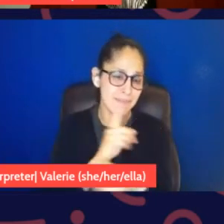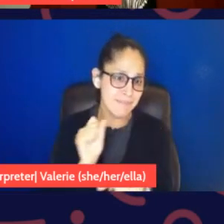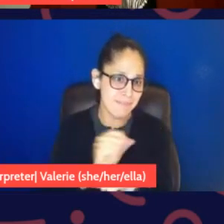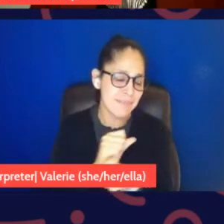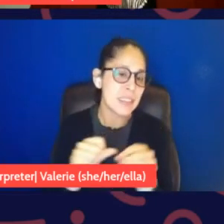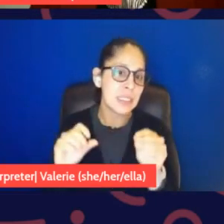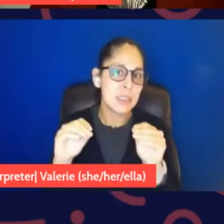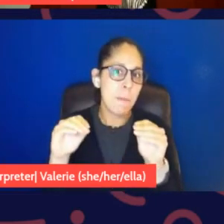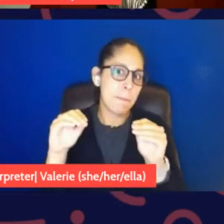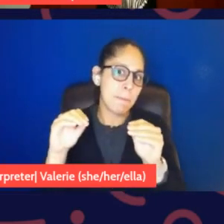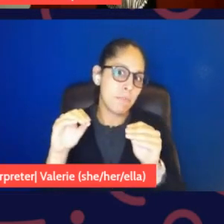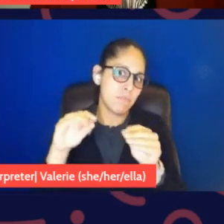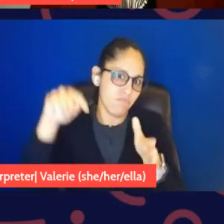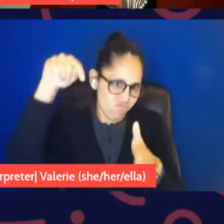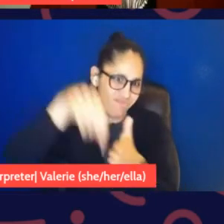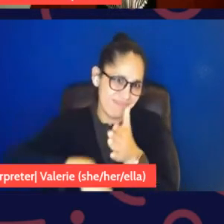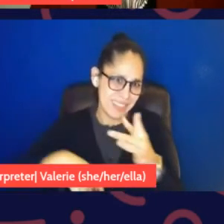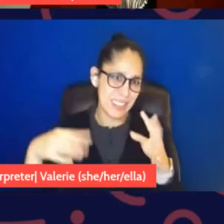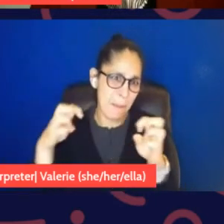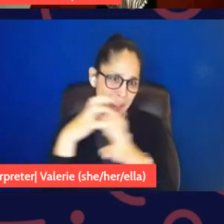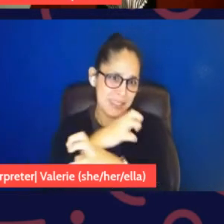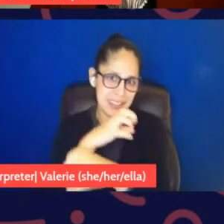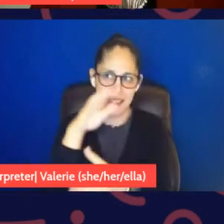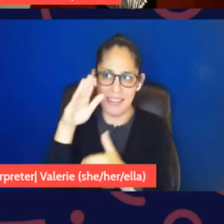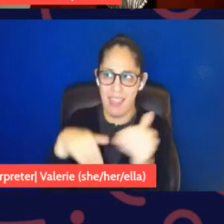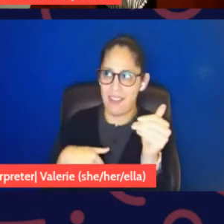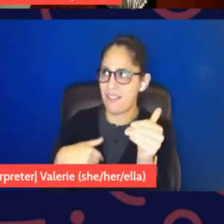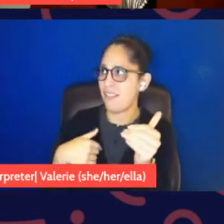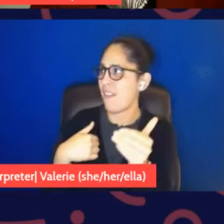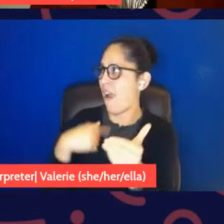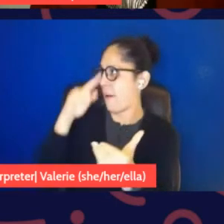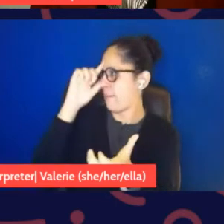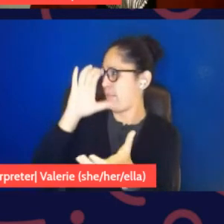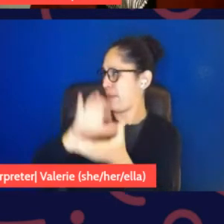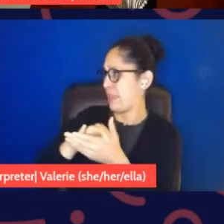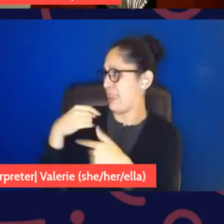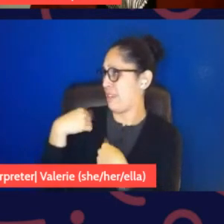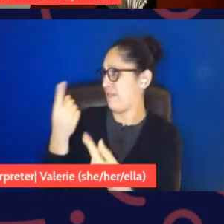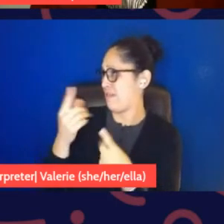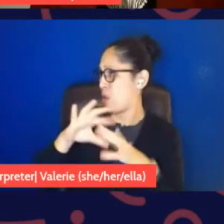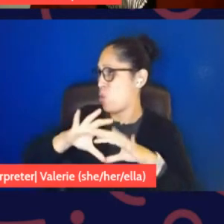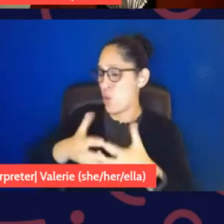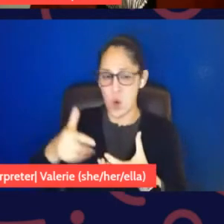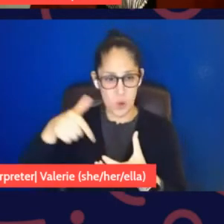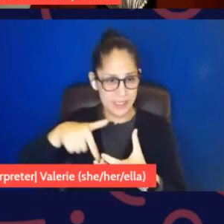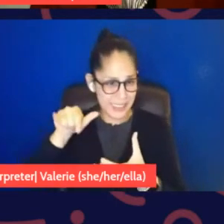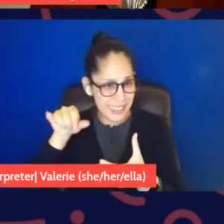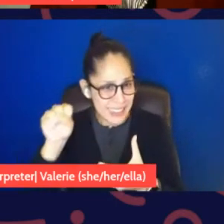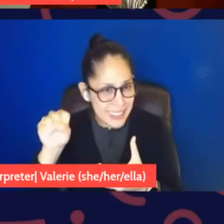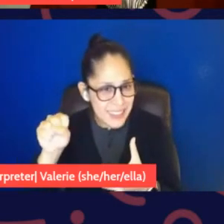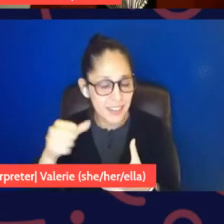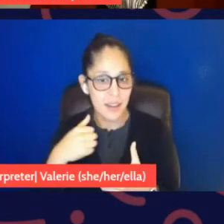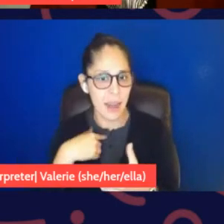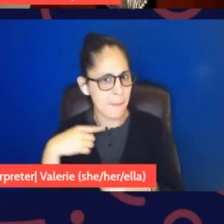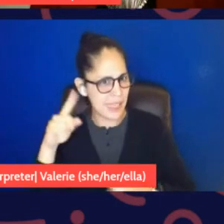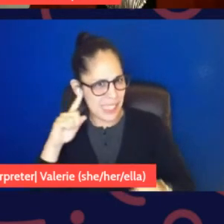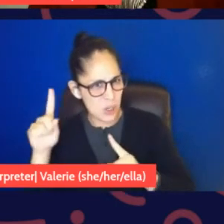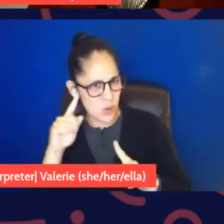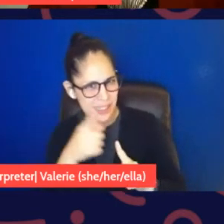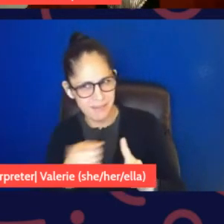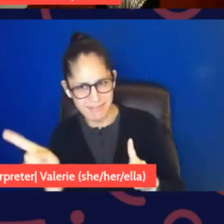more complex than I've believed it to be. And I think that, I'm hearing that our theater